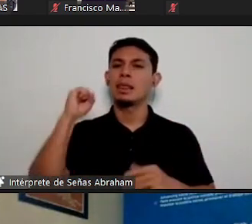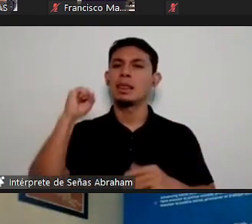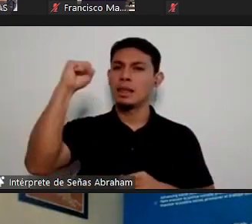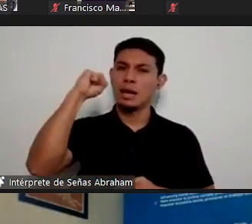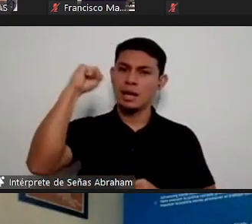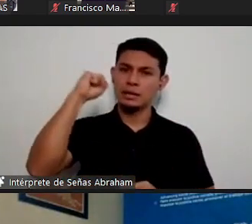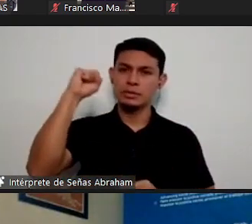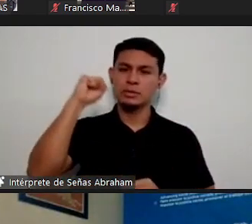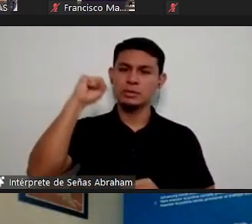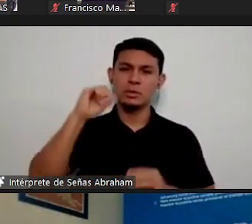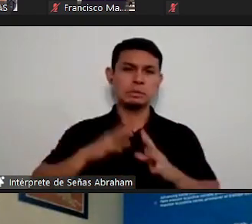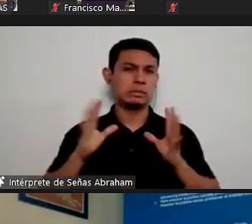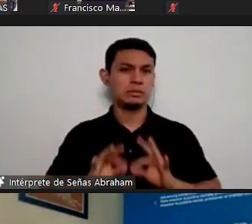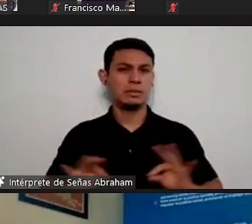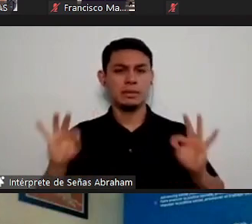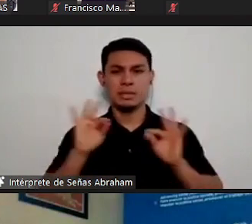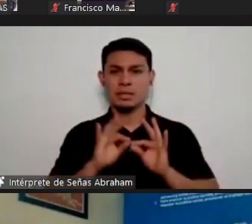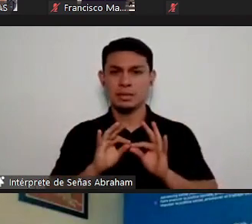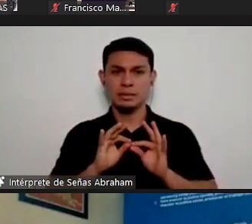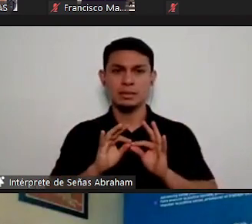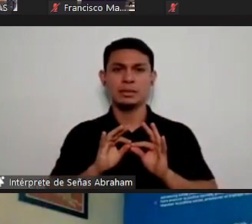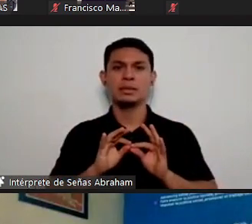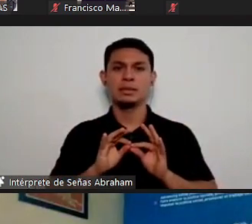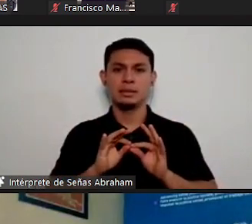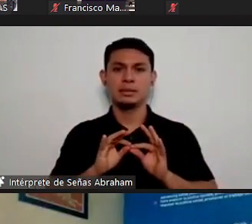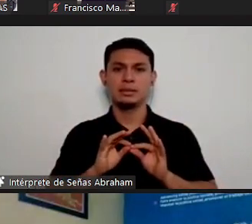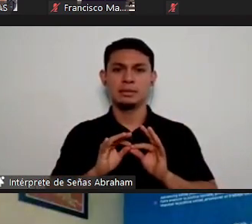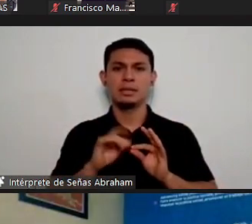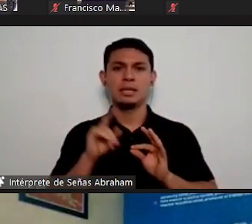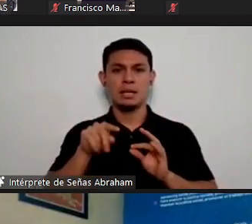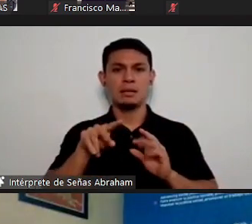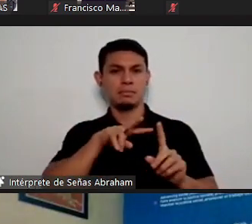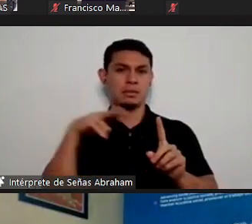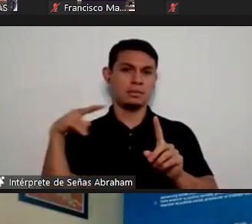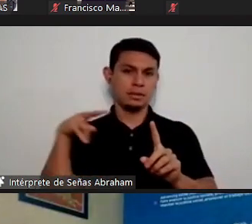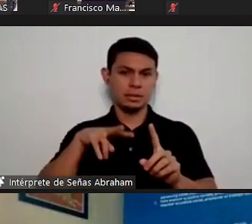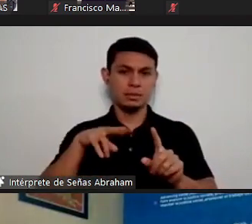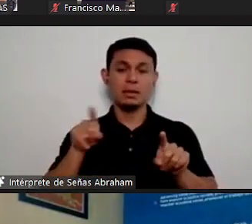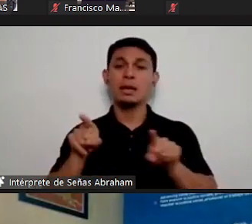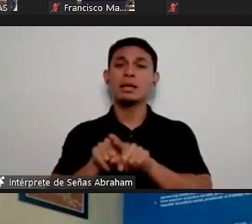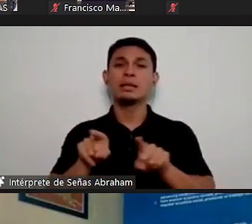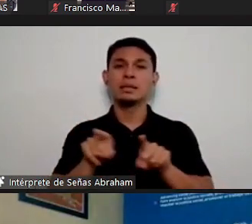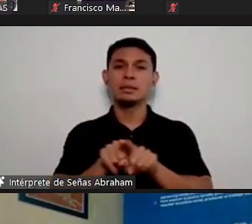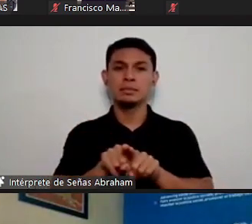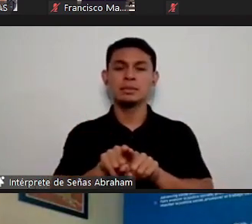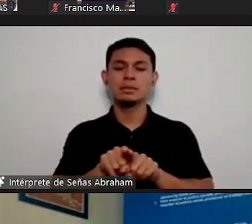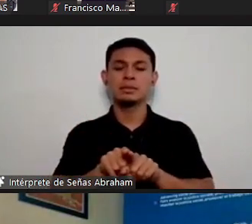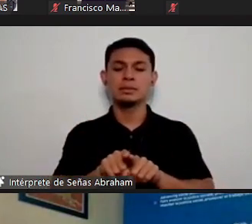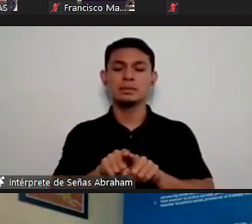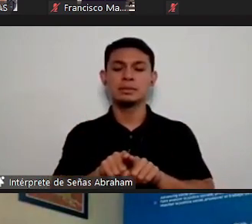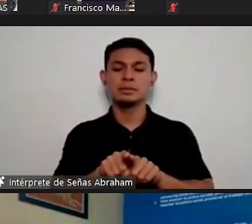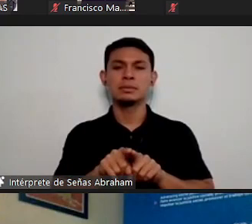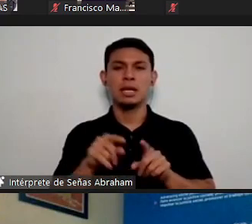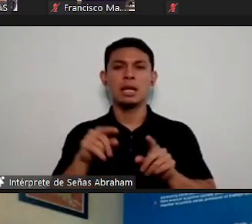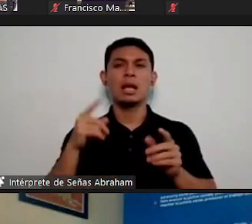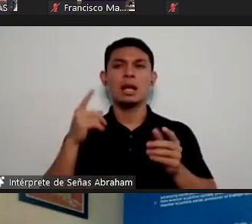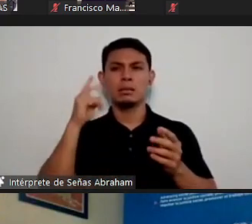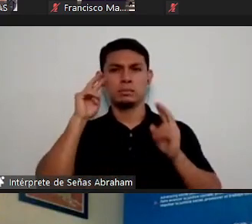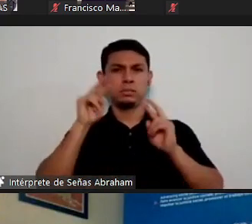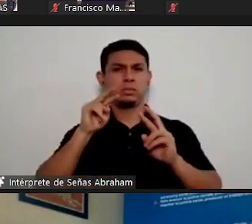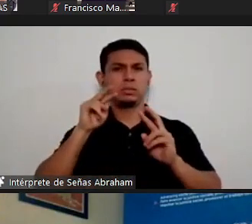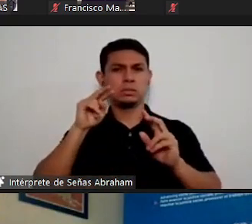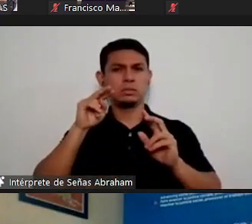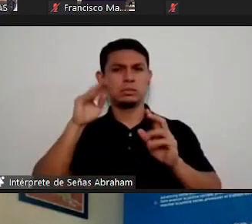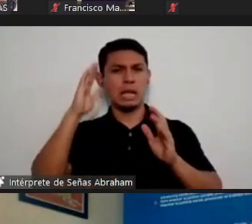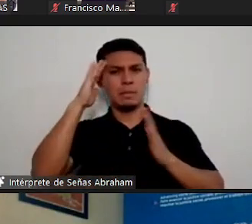of the fundamental rights from this perspective and also to channel the